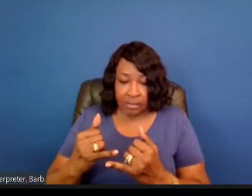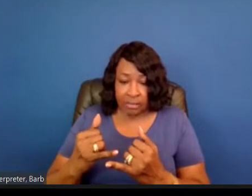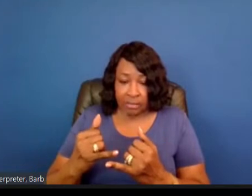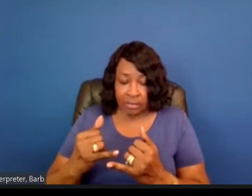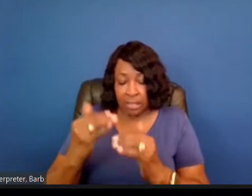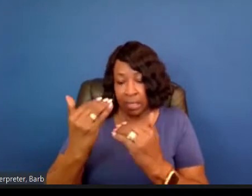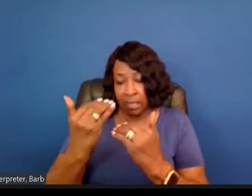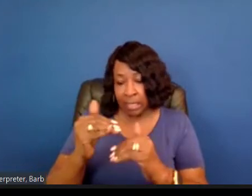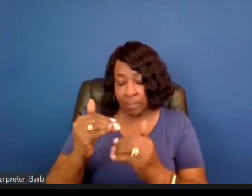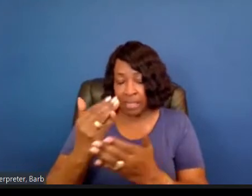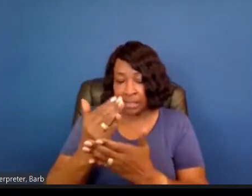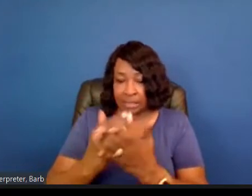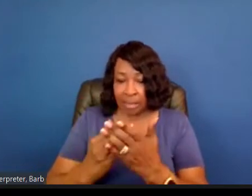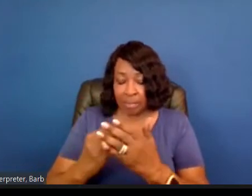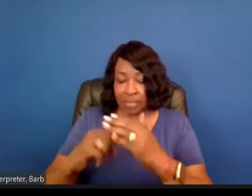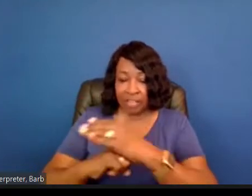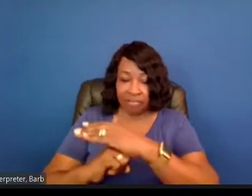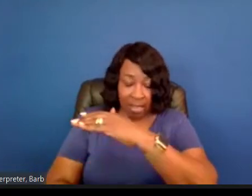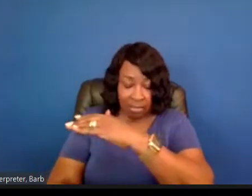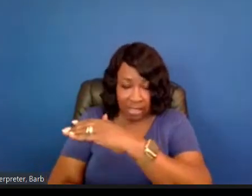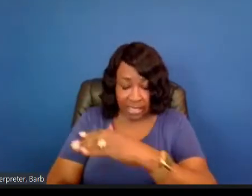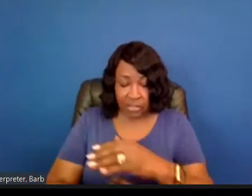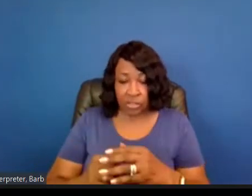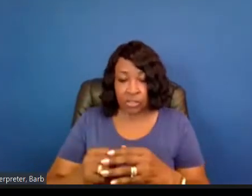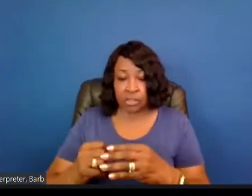as well as the